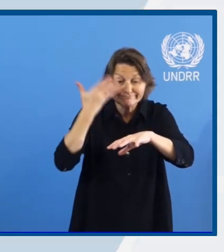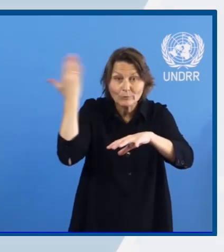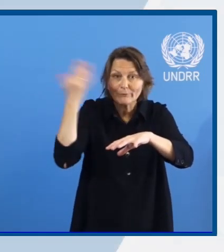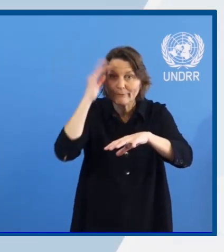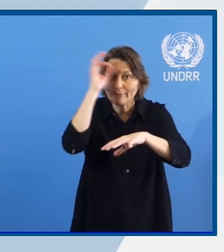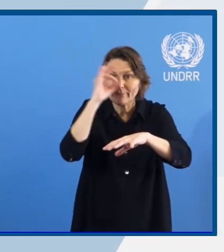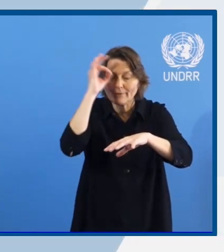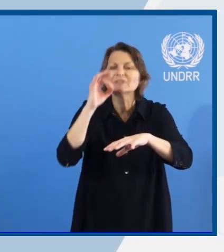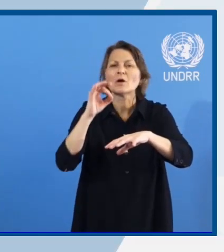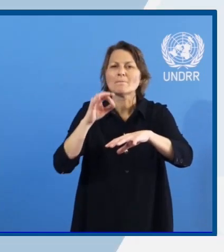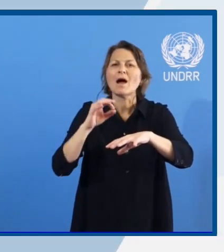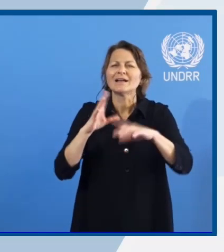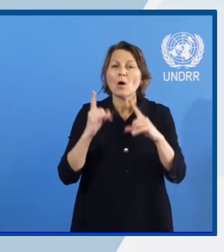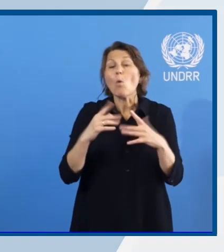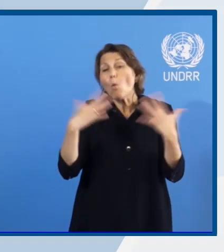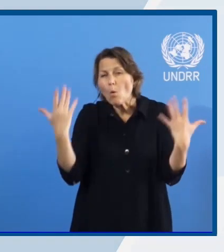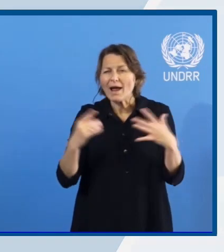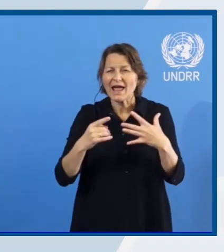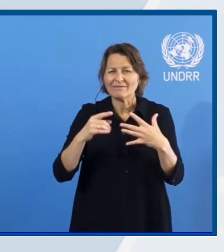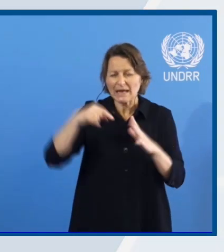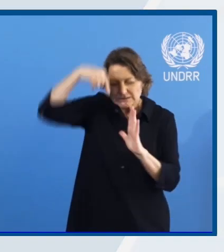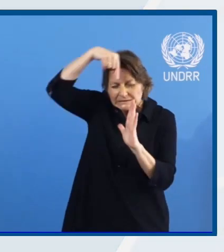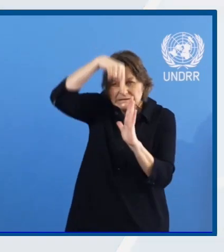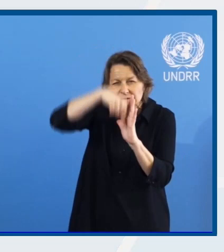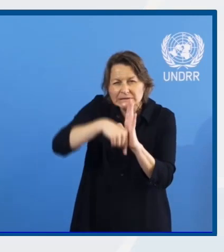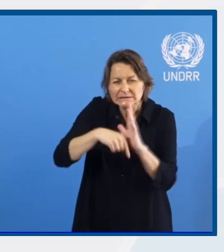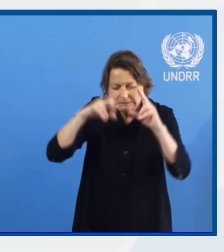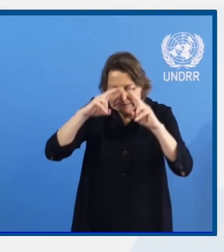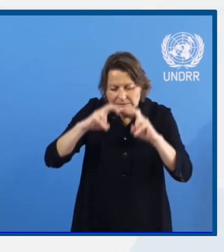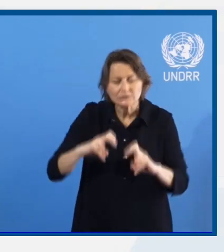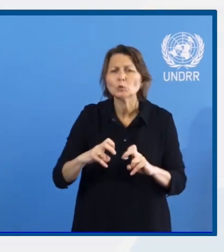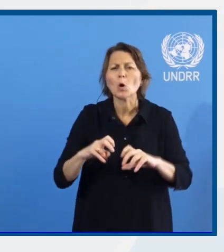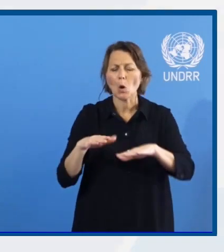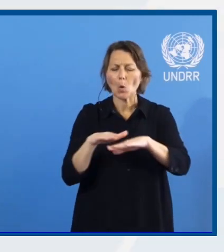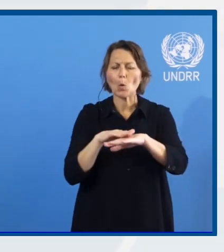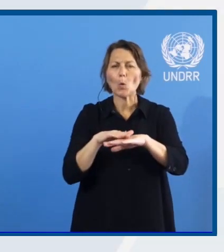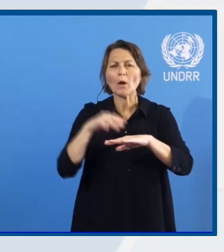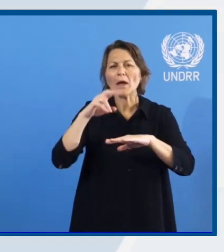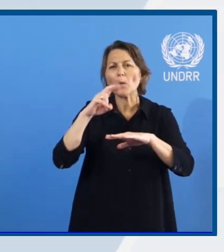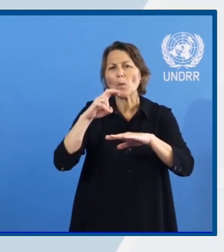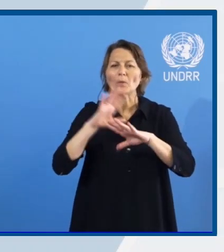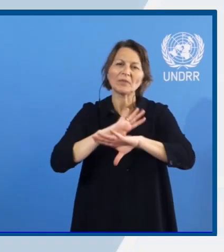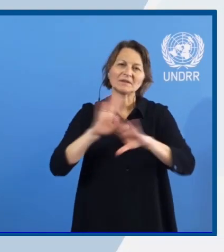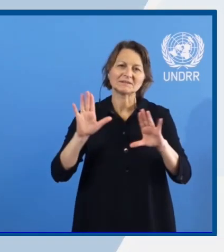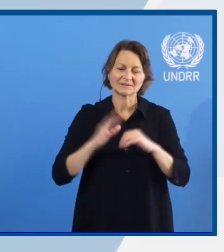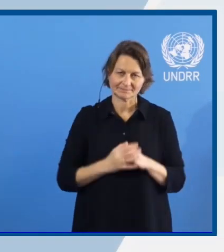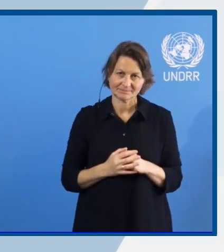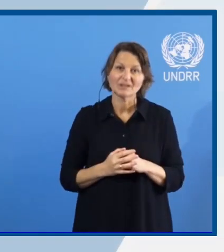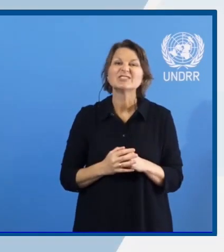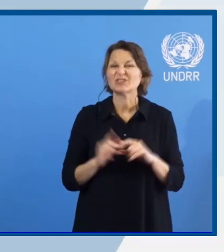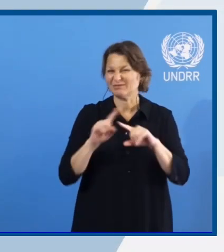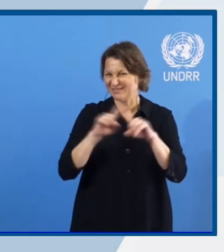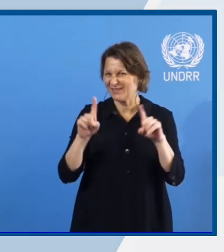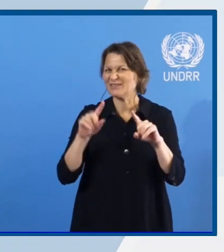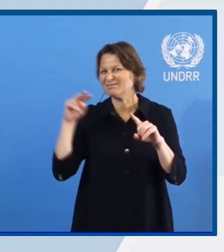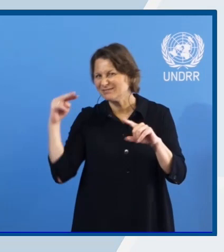level, not granular enough to support meaningful decision-making. In other cases, the data or information may be available,